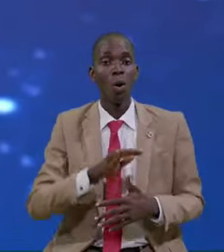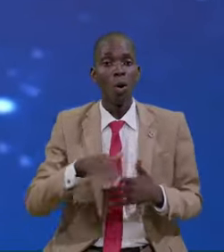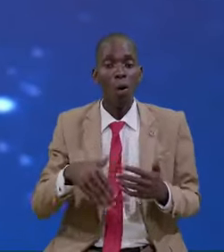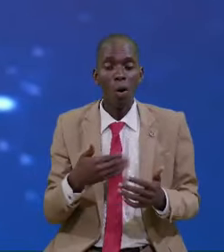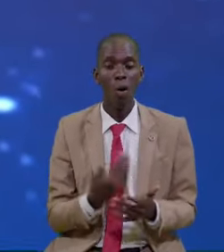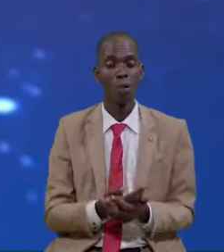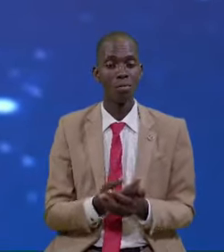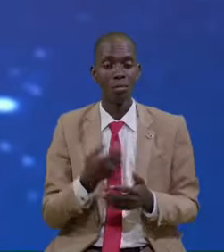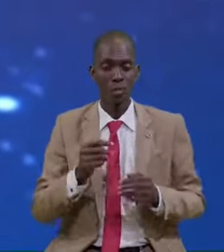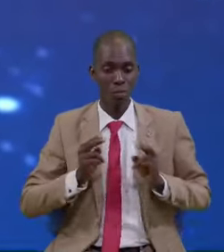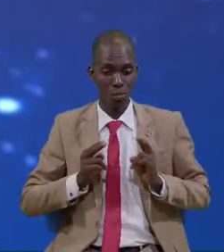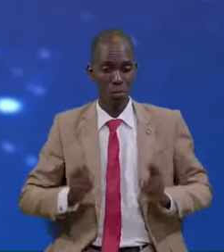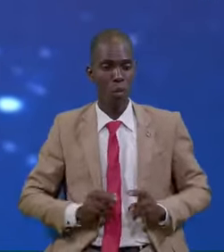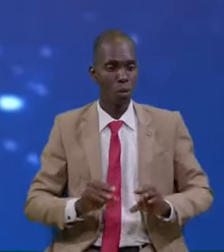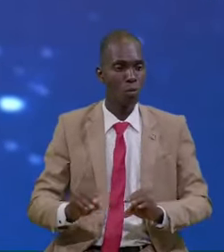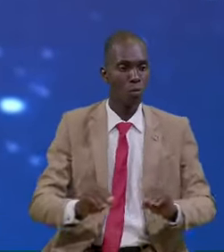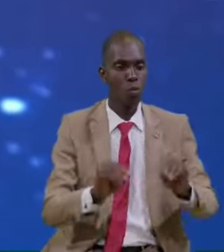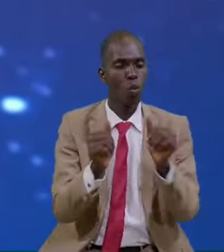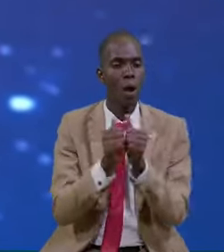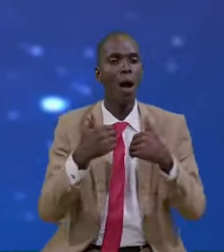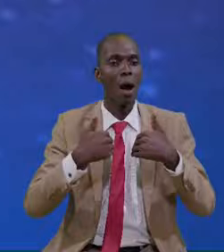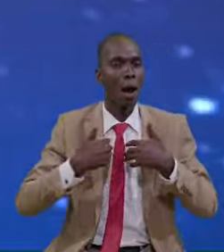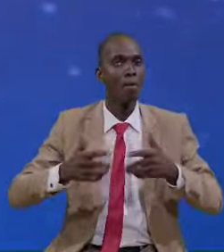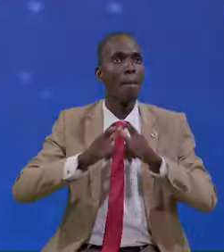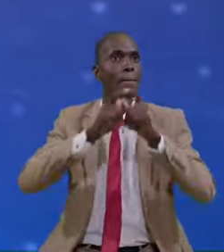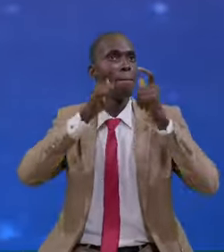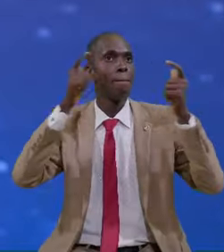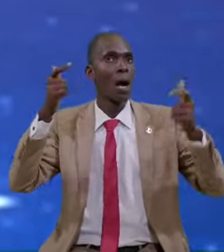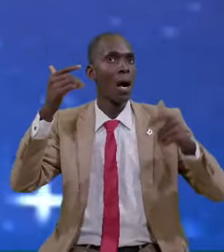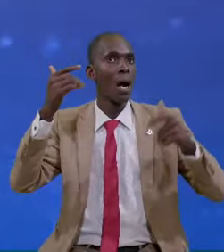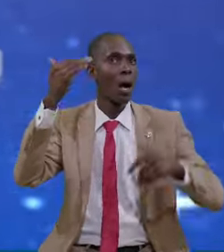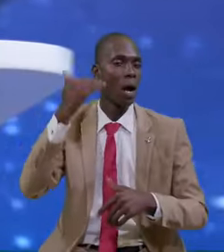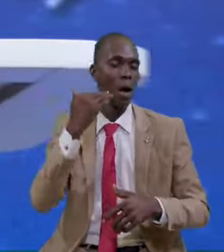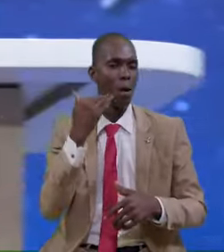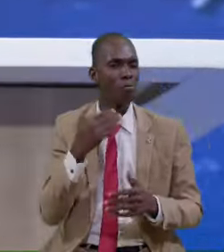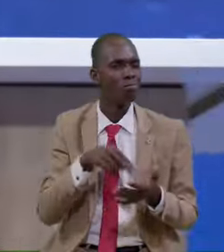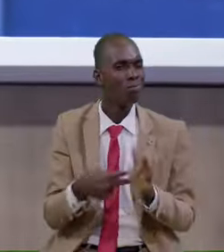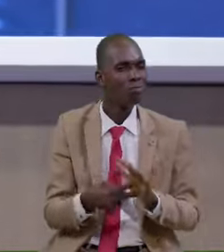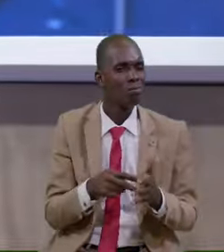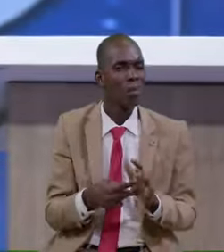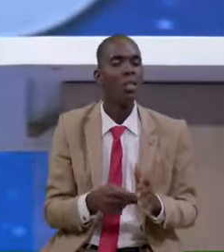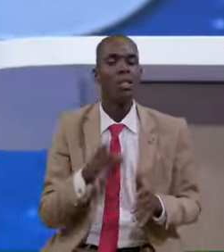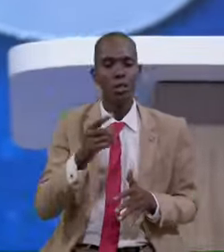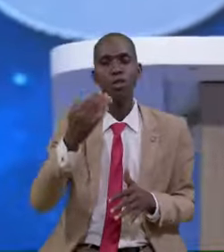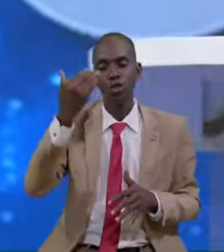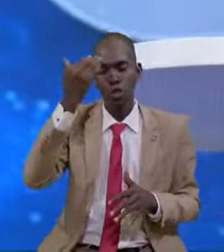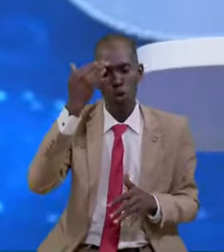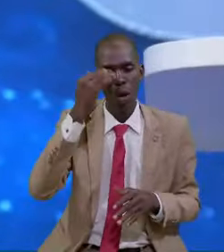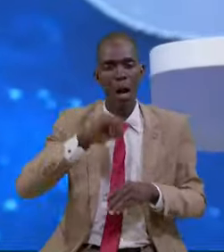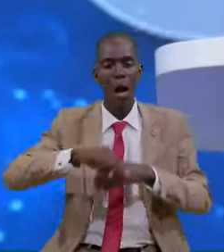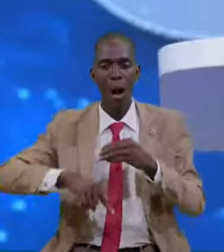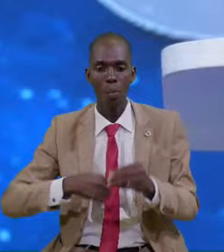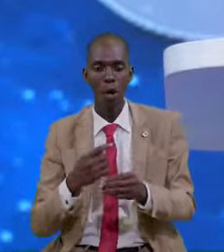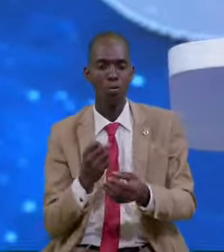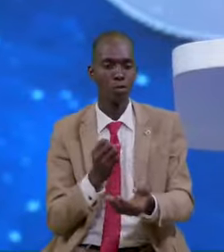heavy head. What I mean by that, he has all those subjects that, you know, they wrote on the